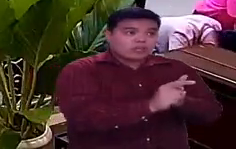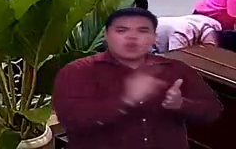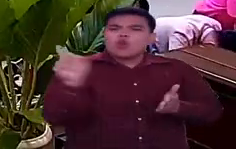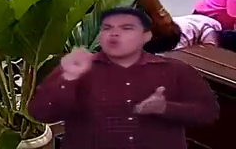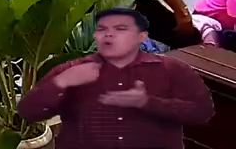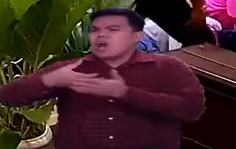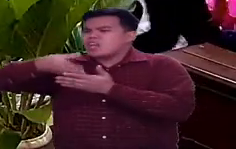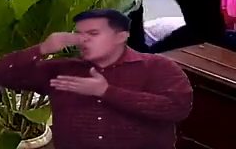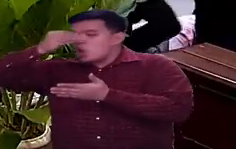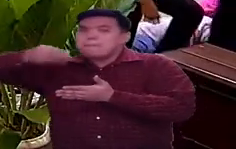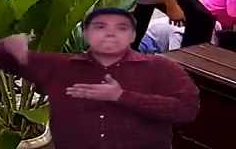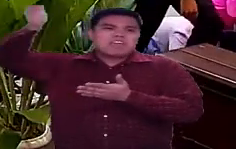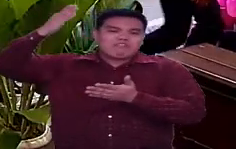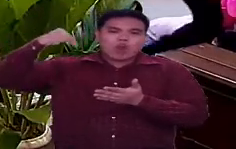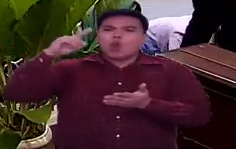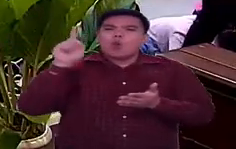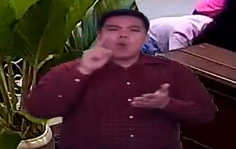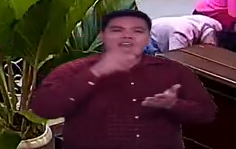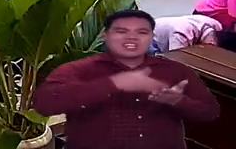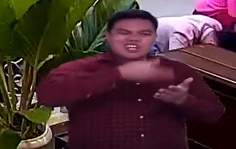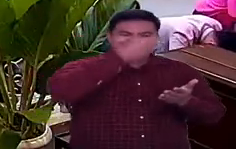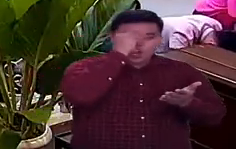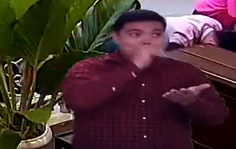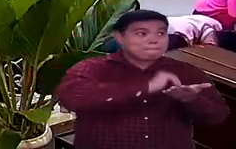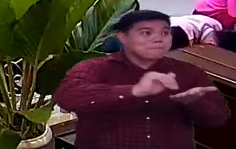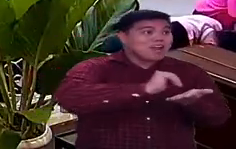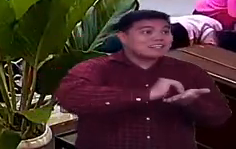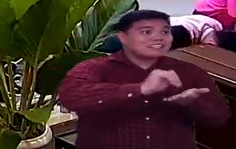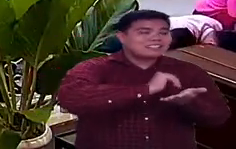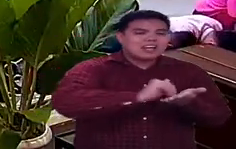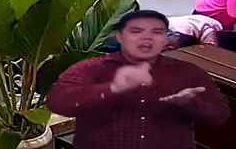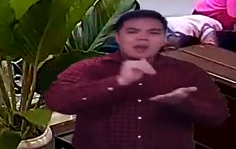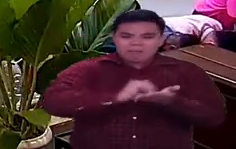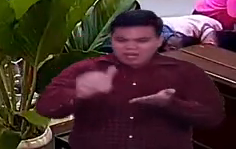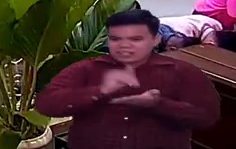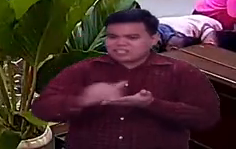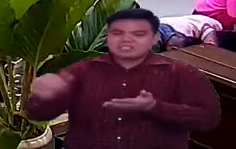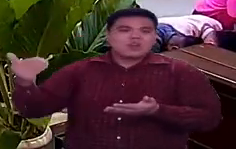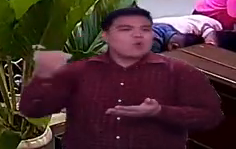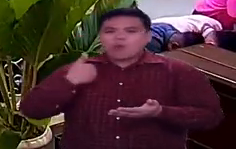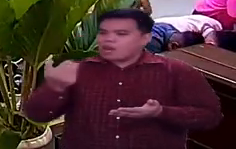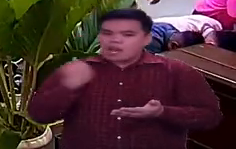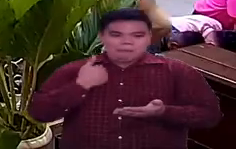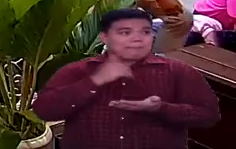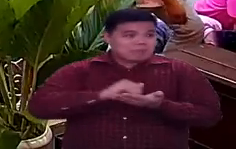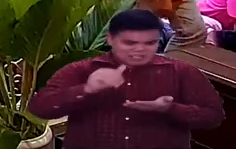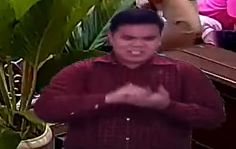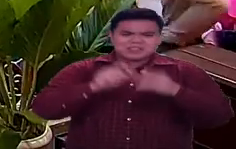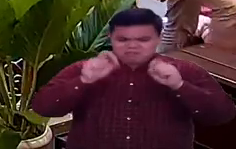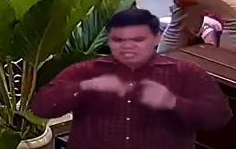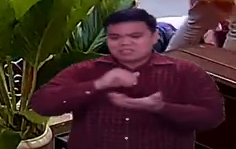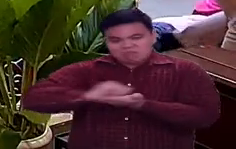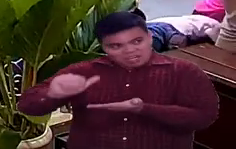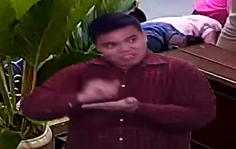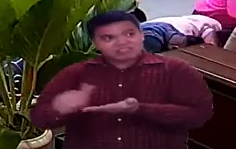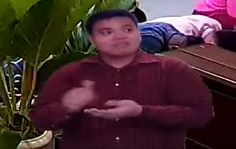what we have already practiced, maybe practice what we have not been practicing